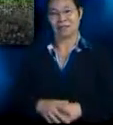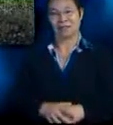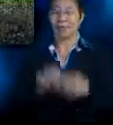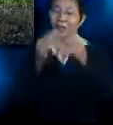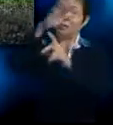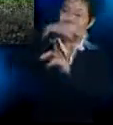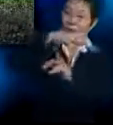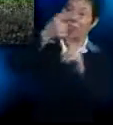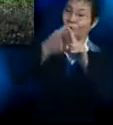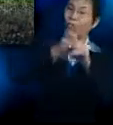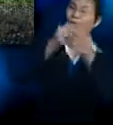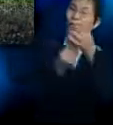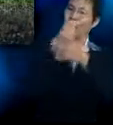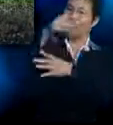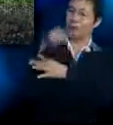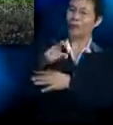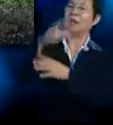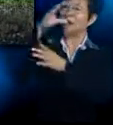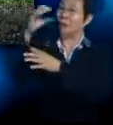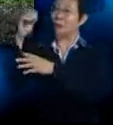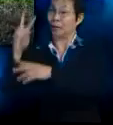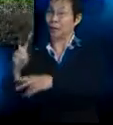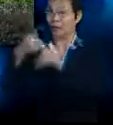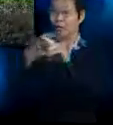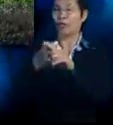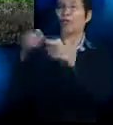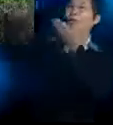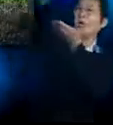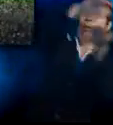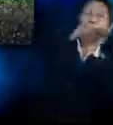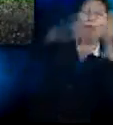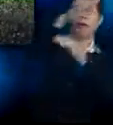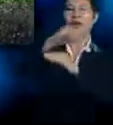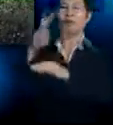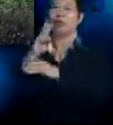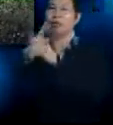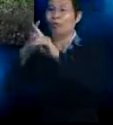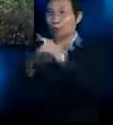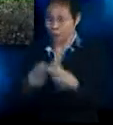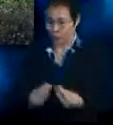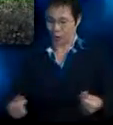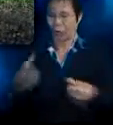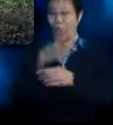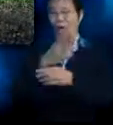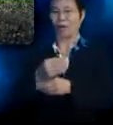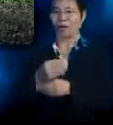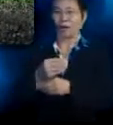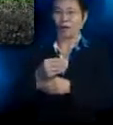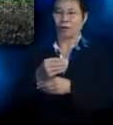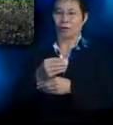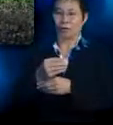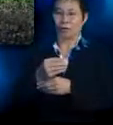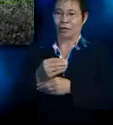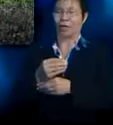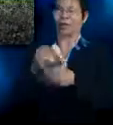The leaves from a plant need carbon dioxide from the atmosphere and water from the ground to synthesize food in